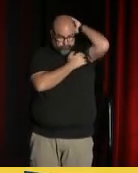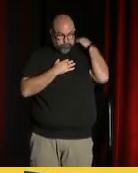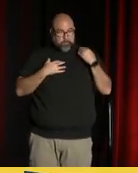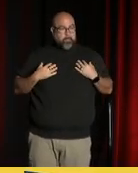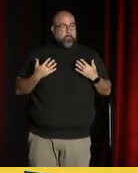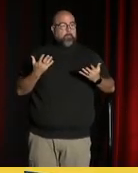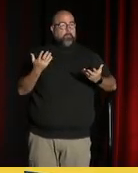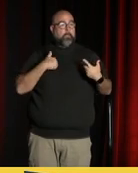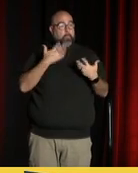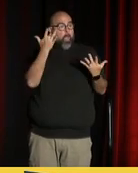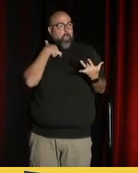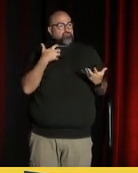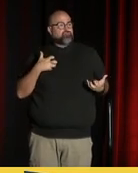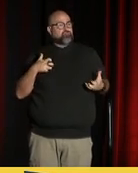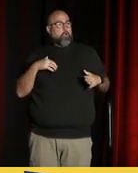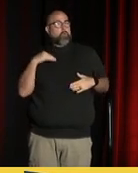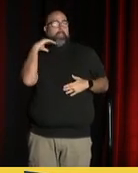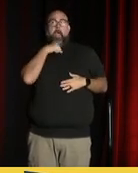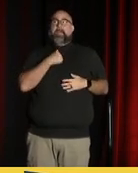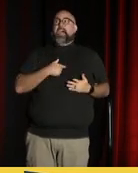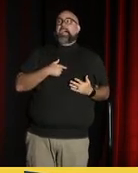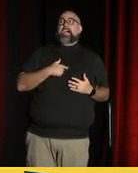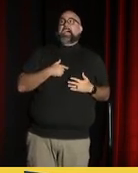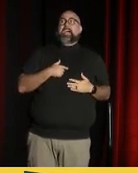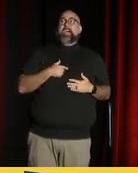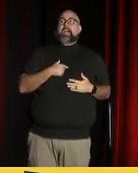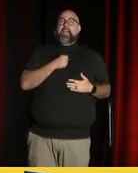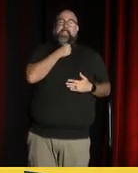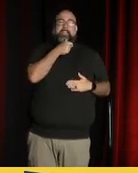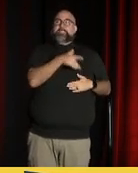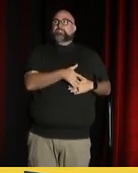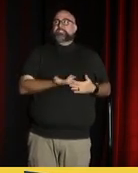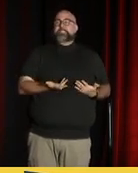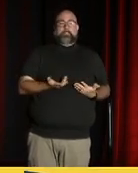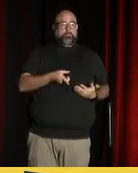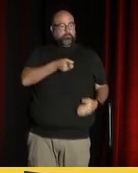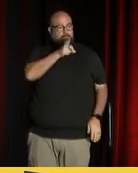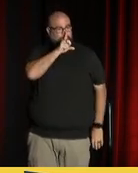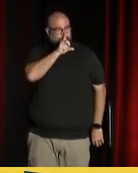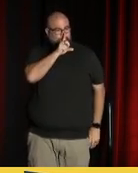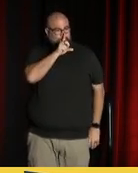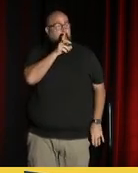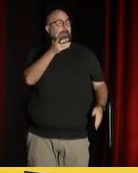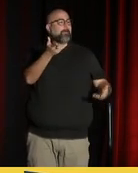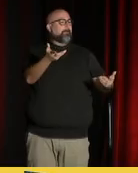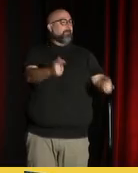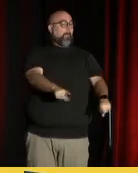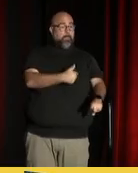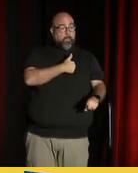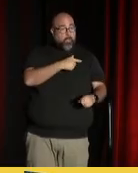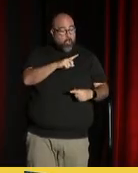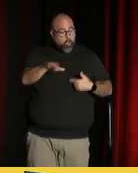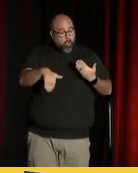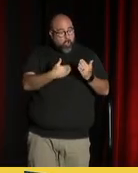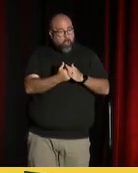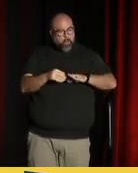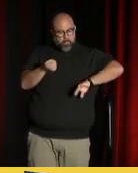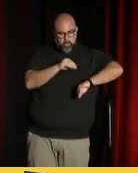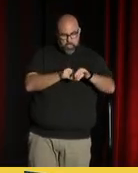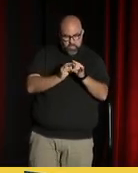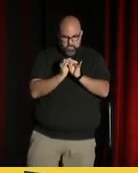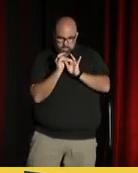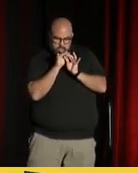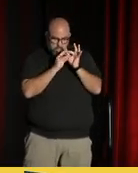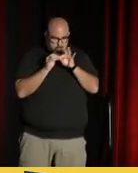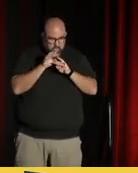things because you don't want to lie to your therapist and tell them that you didn't do your therapy. Well, what we found out is that all the movements required